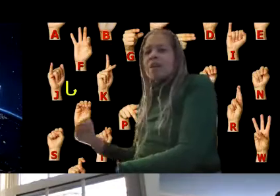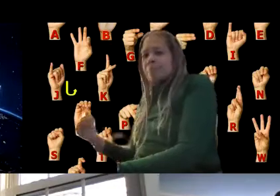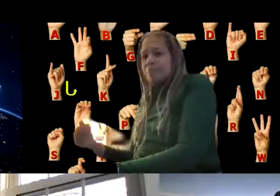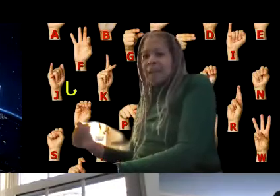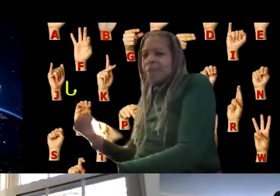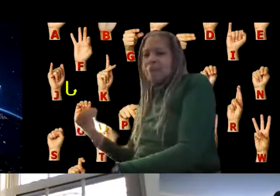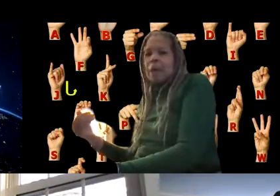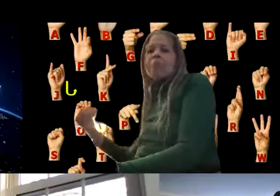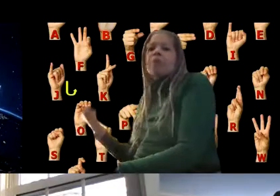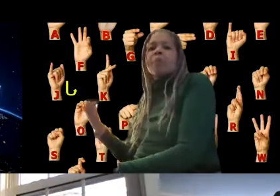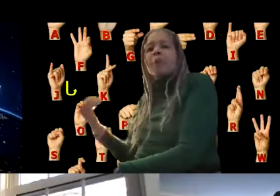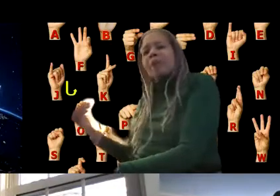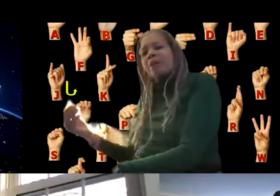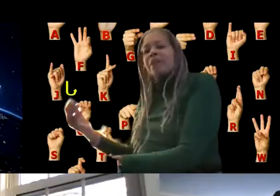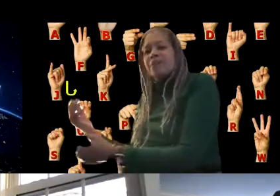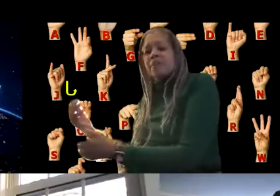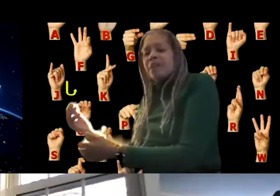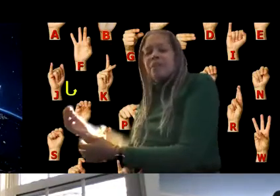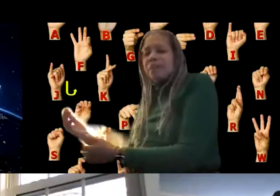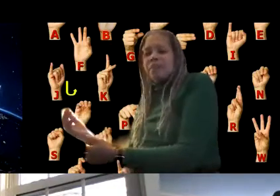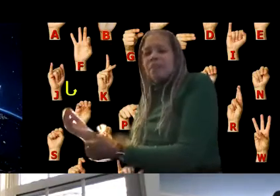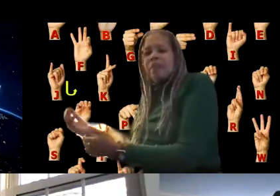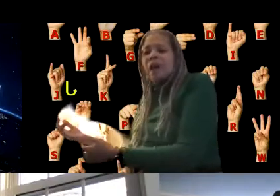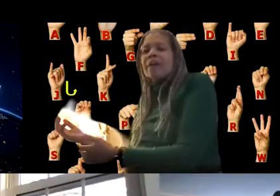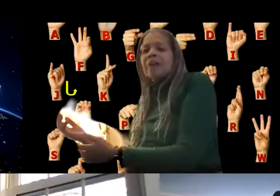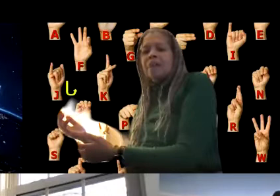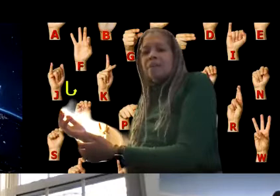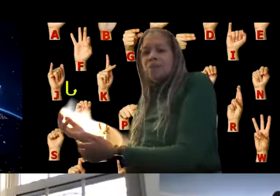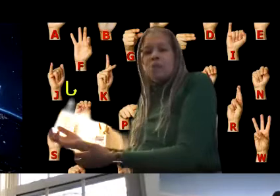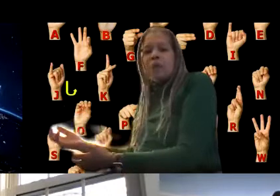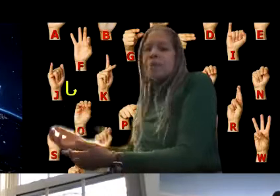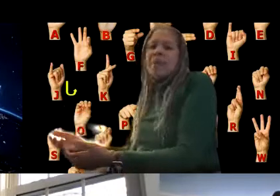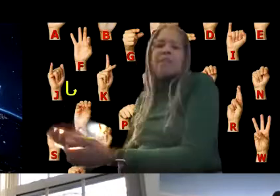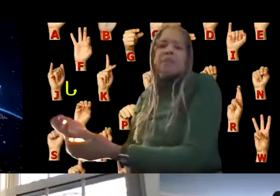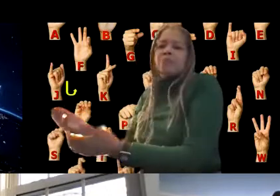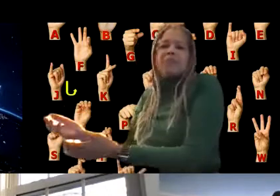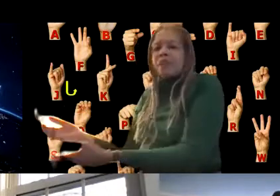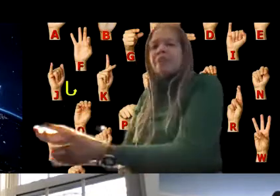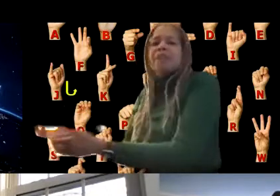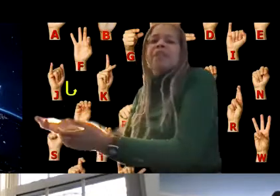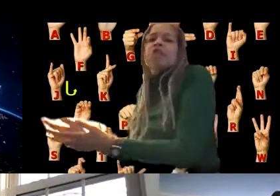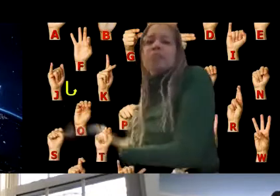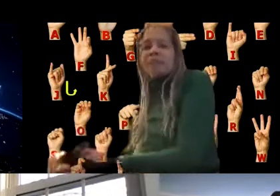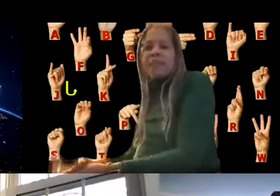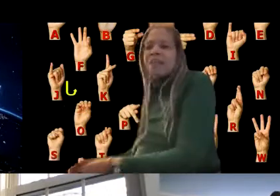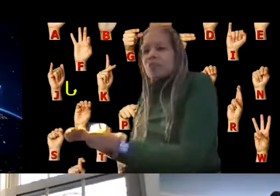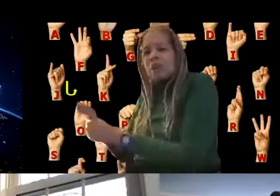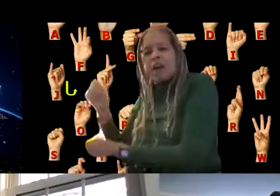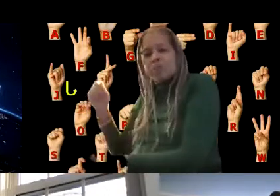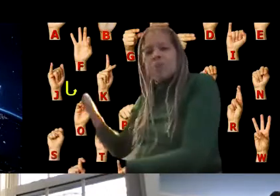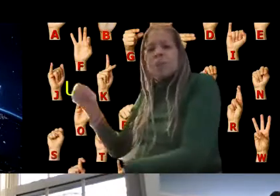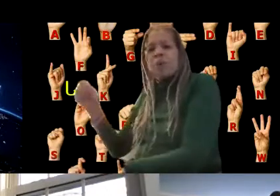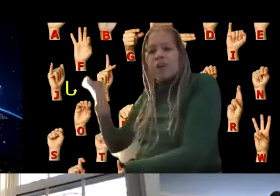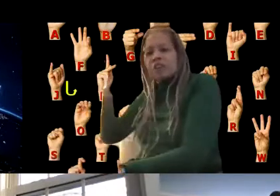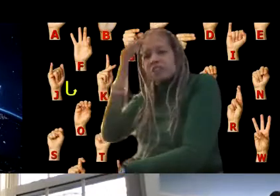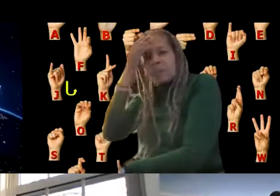are Black and brown people are barbarians and not human, because we've done this inhuman thing, and so God